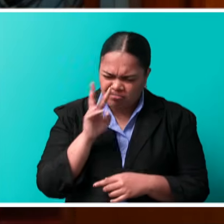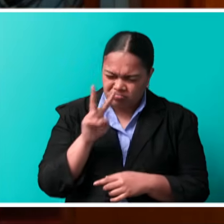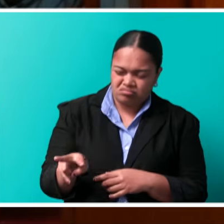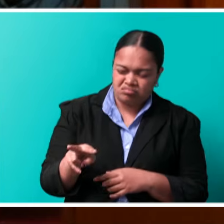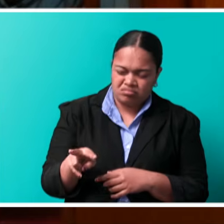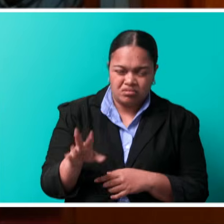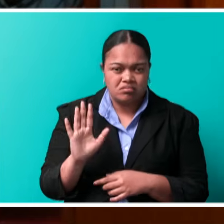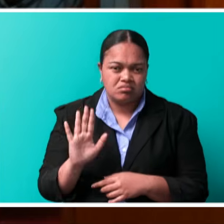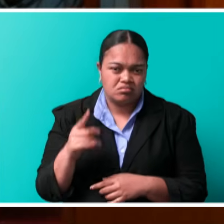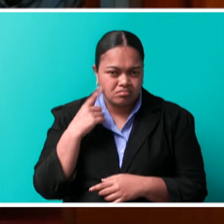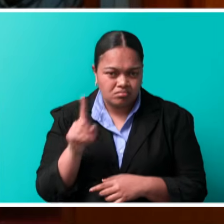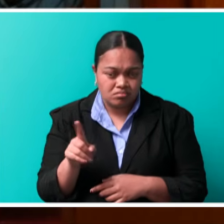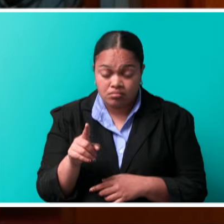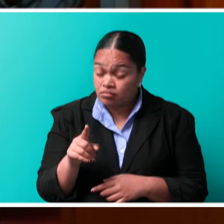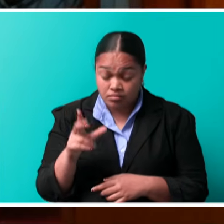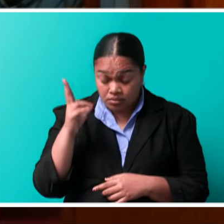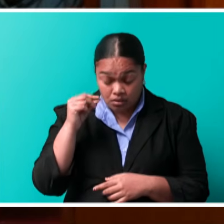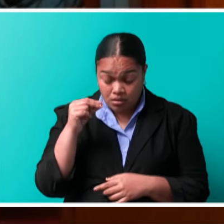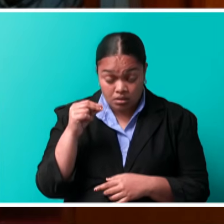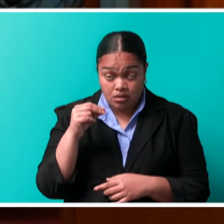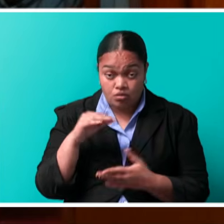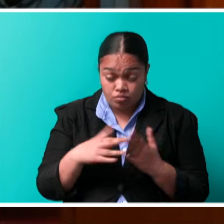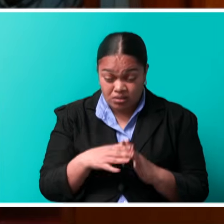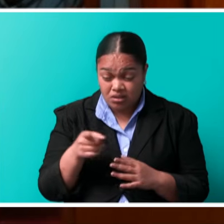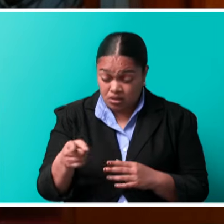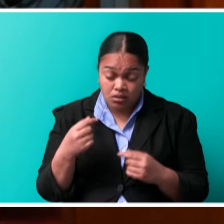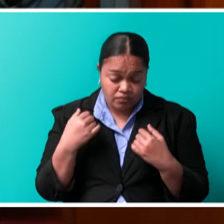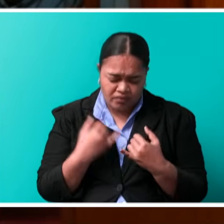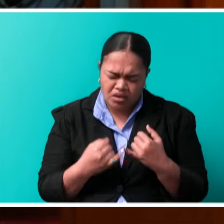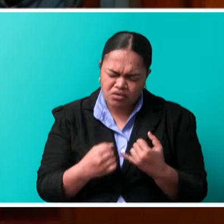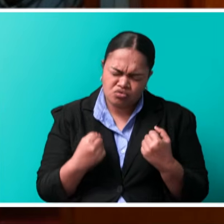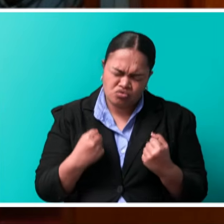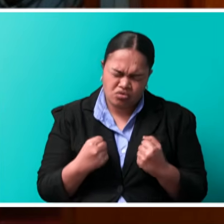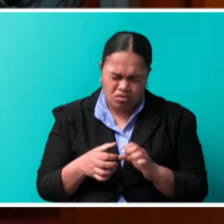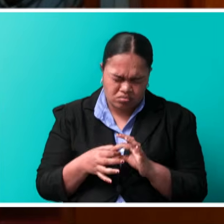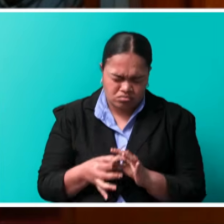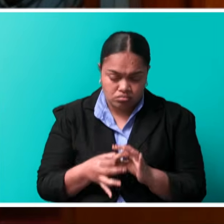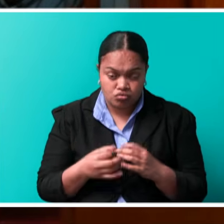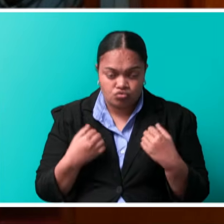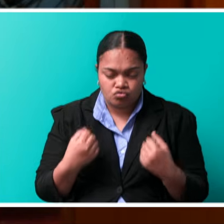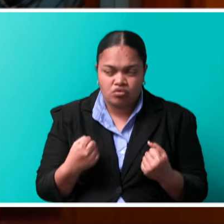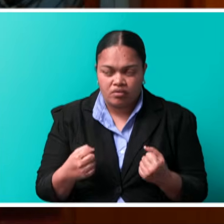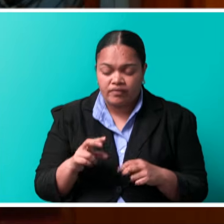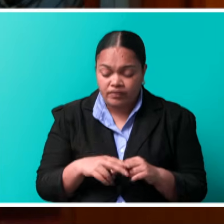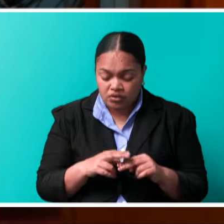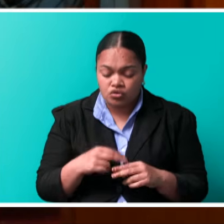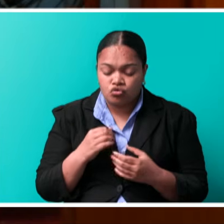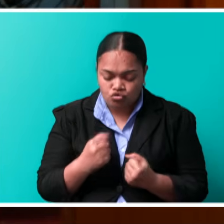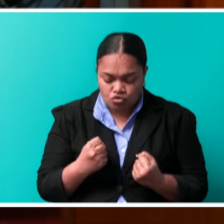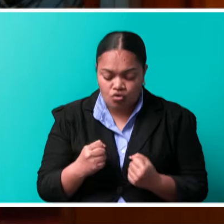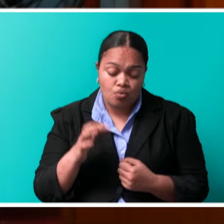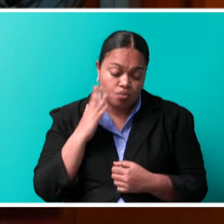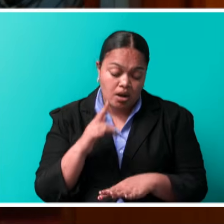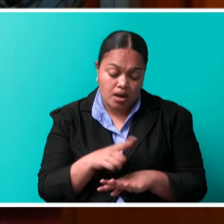afterthought. When Itoke communities are economically stronger, Fiji is stronger. When landowners